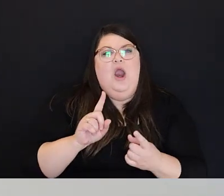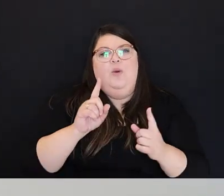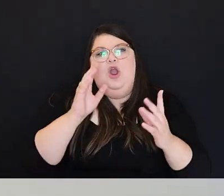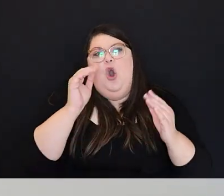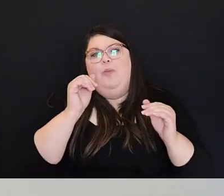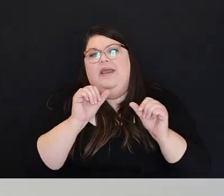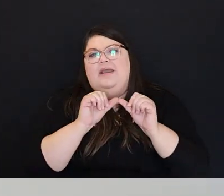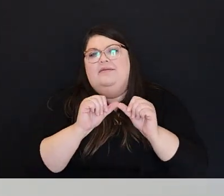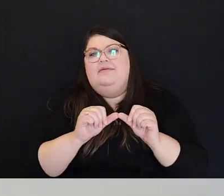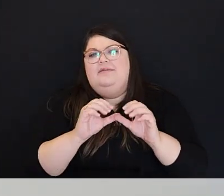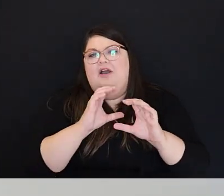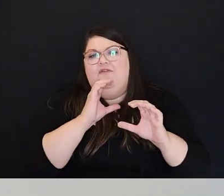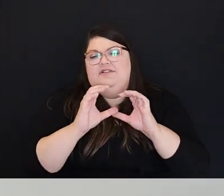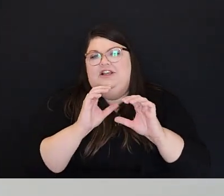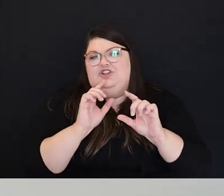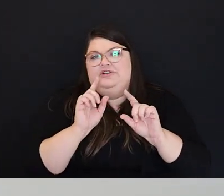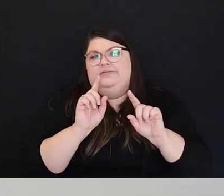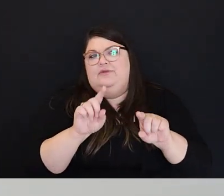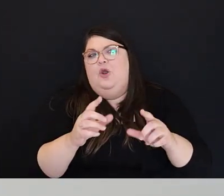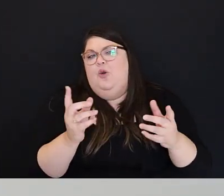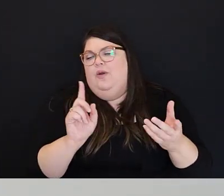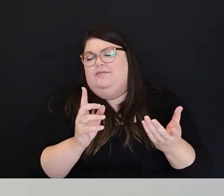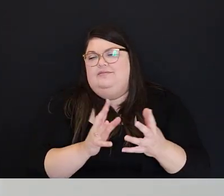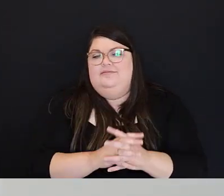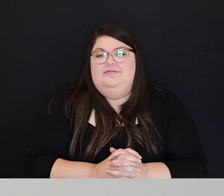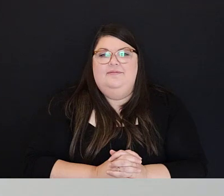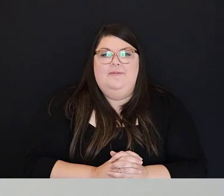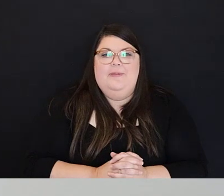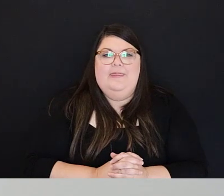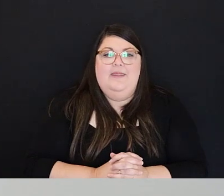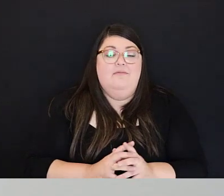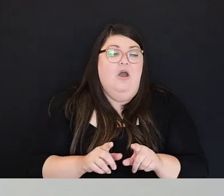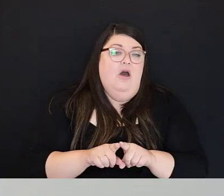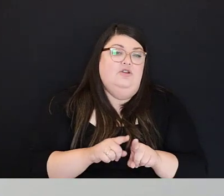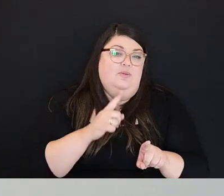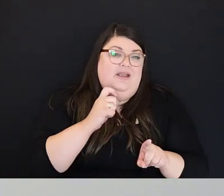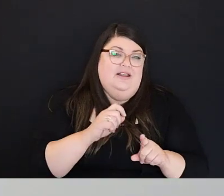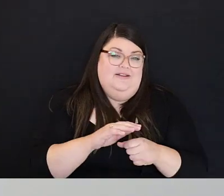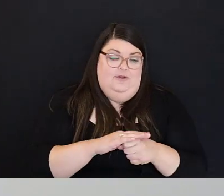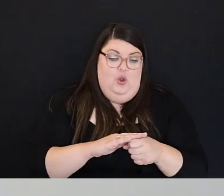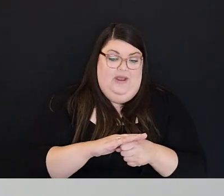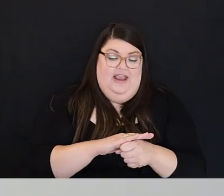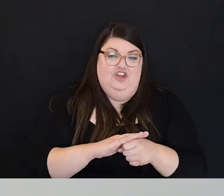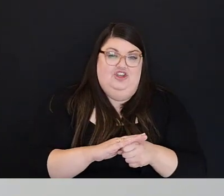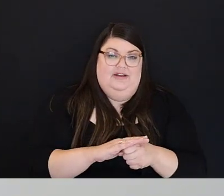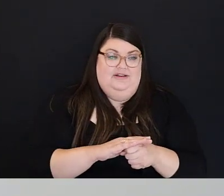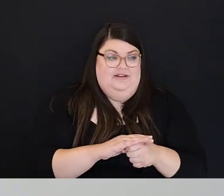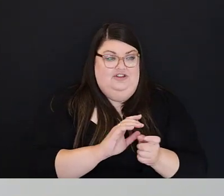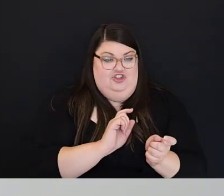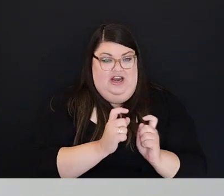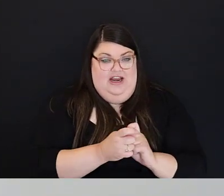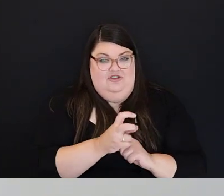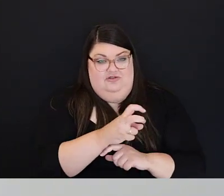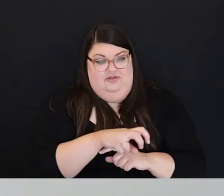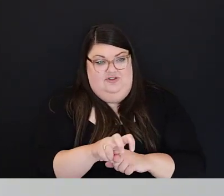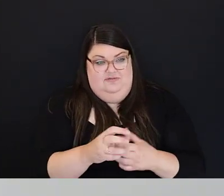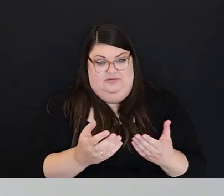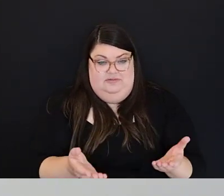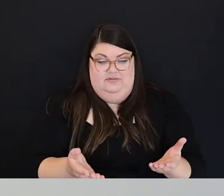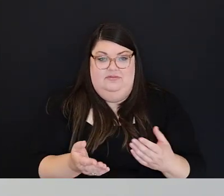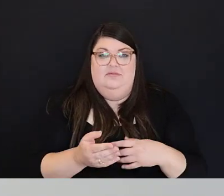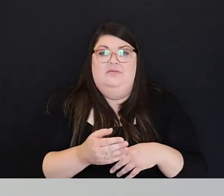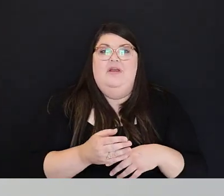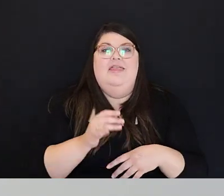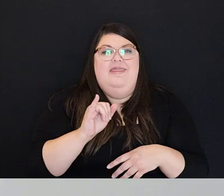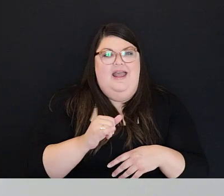the conversations are going to go? But also, because of the location shift, that has brought new ideas to what